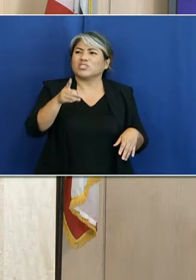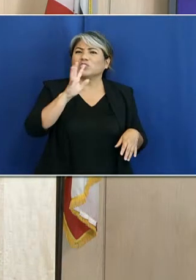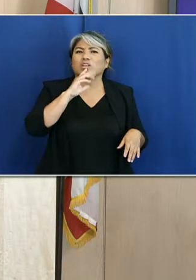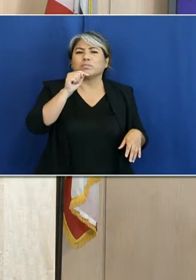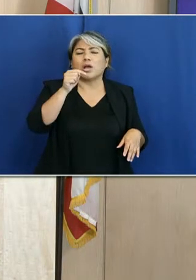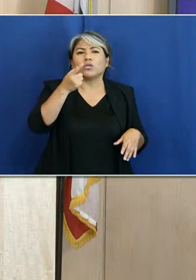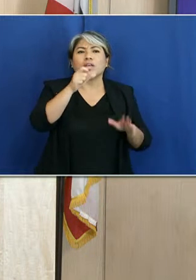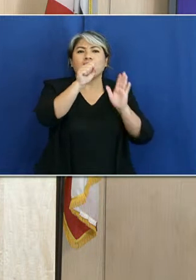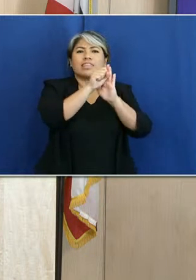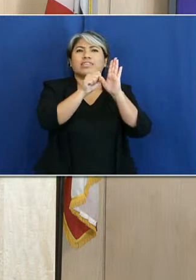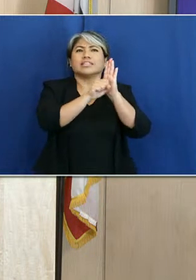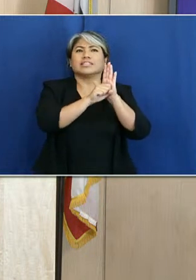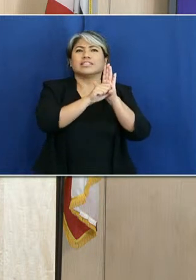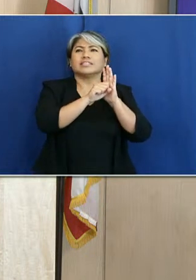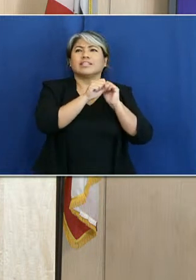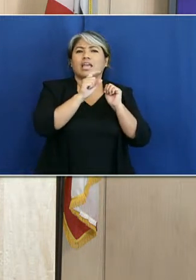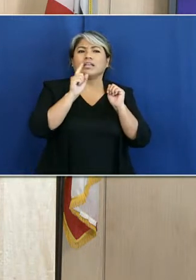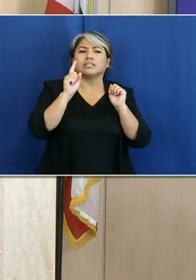talked about the state's